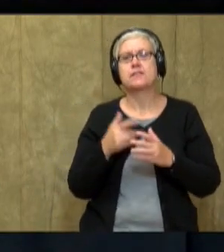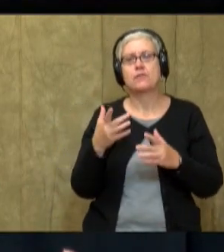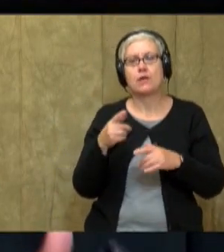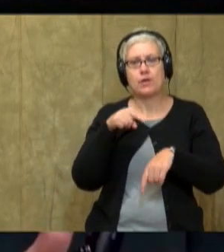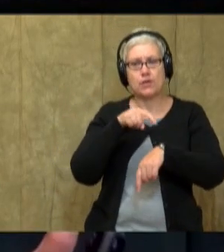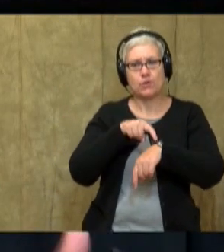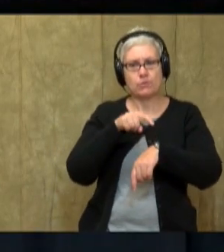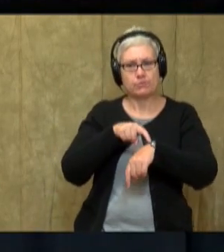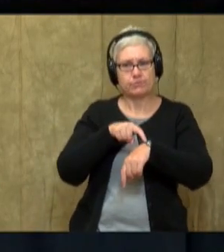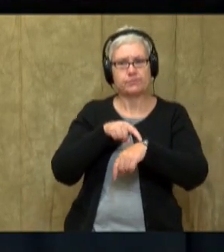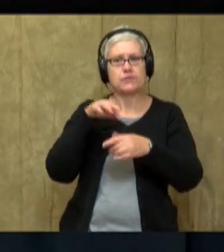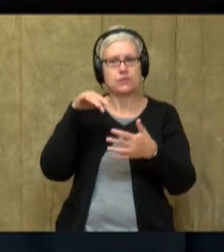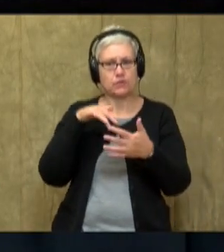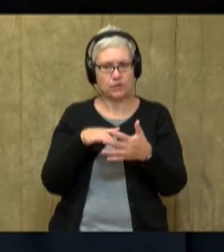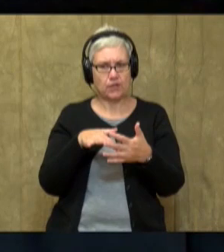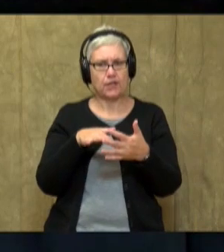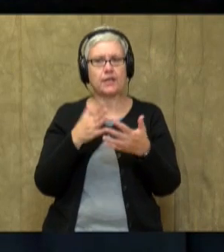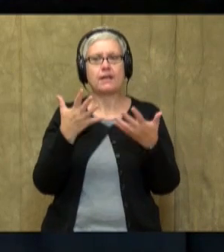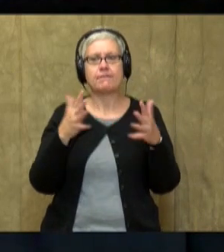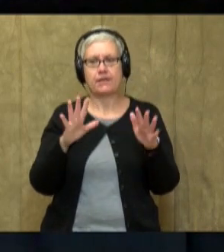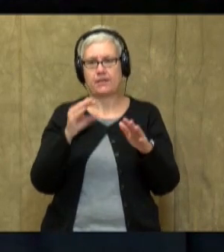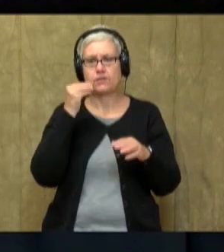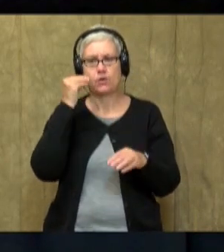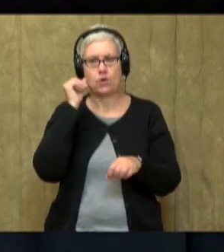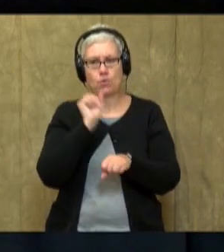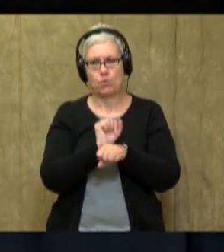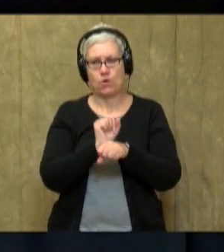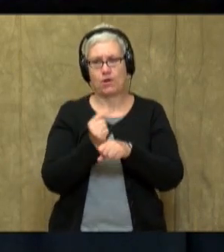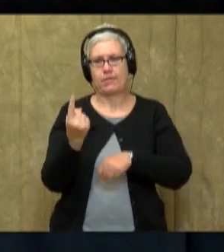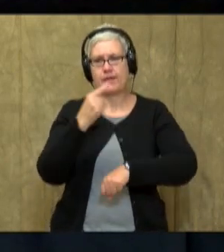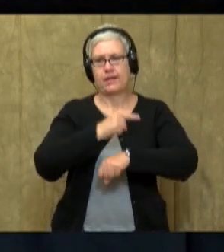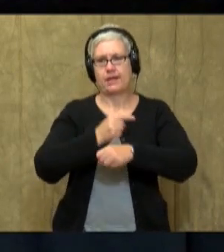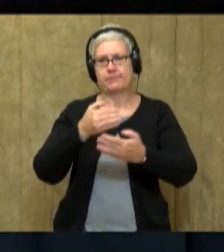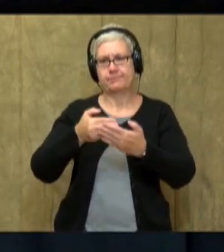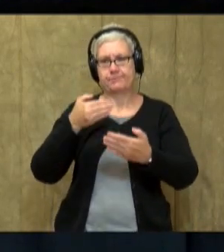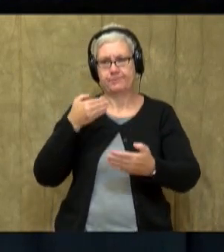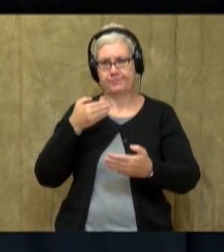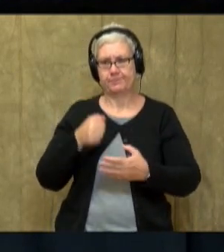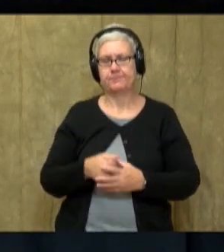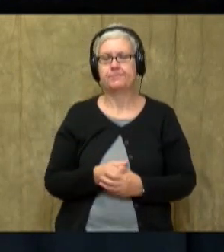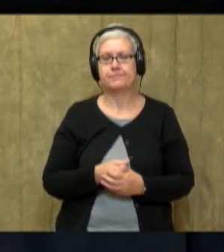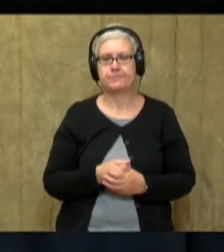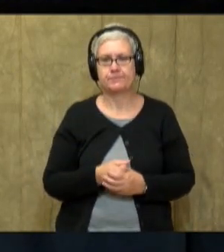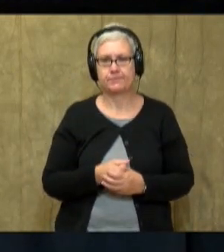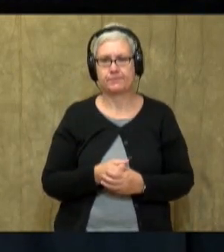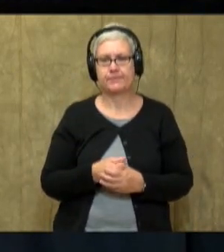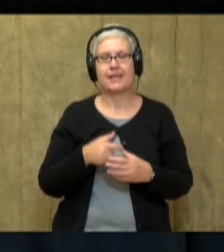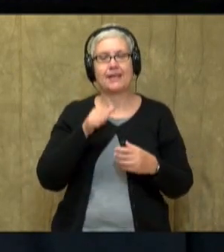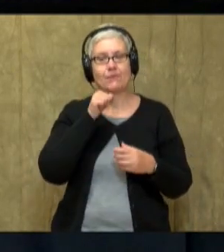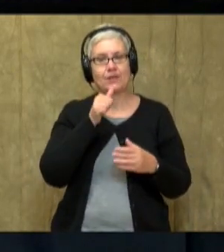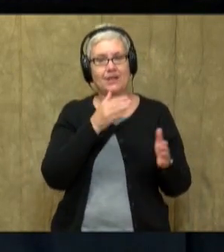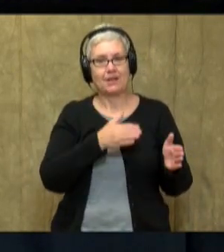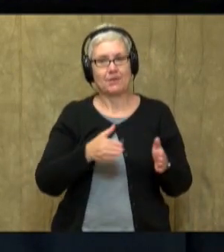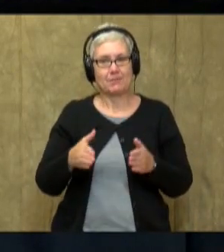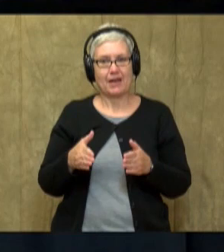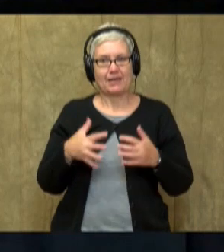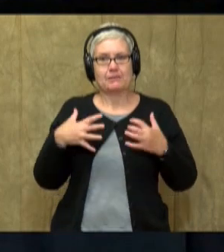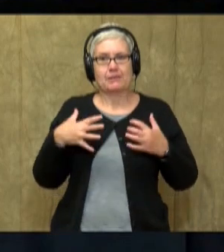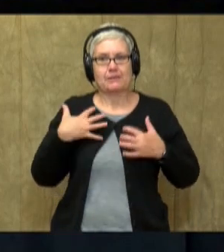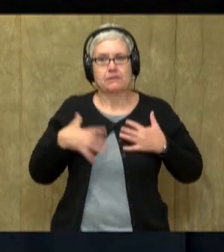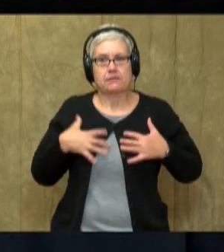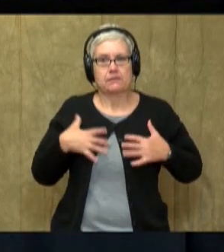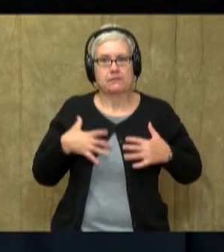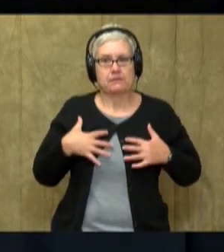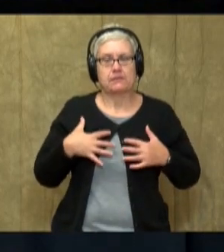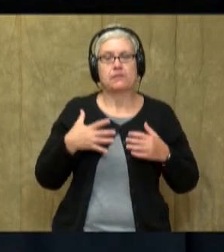to study and to complete your homework the night before. We know that when we're not prepared, it tends to get us anxious. We